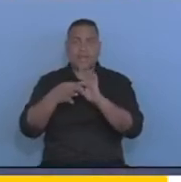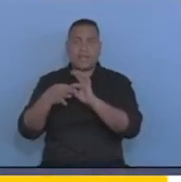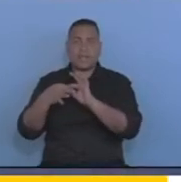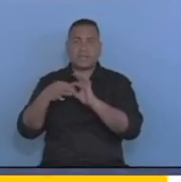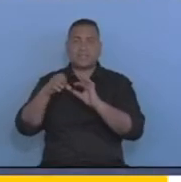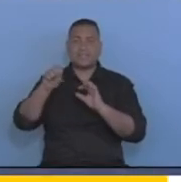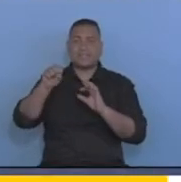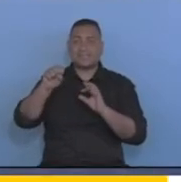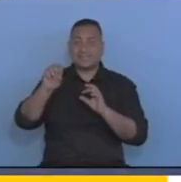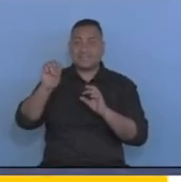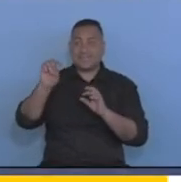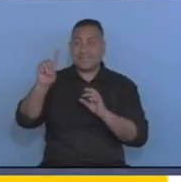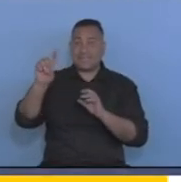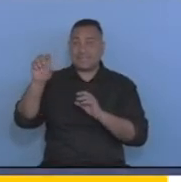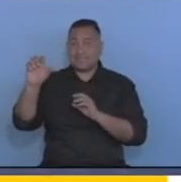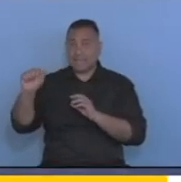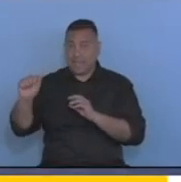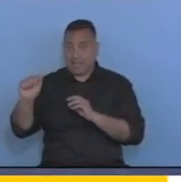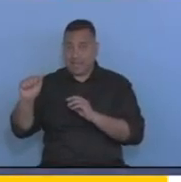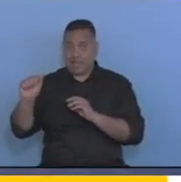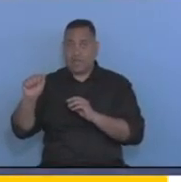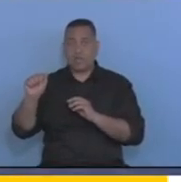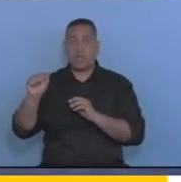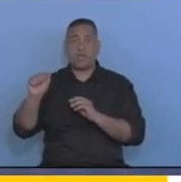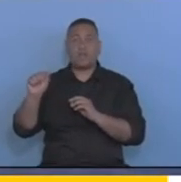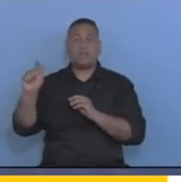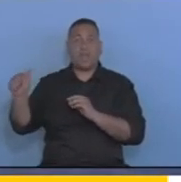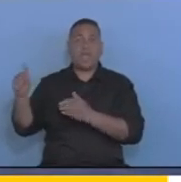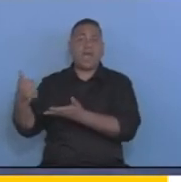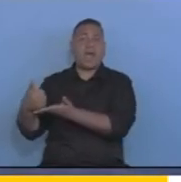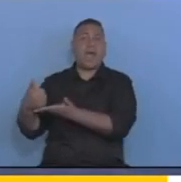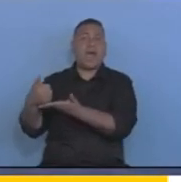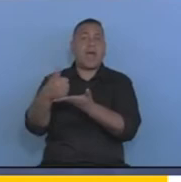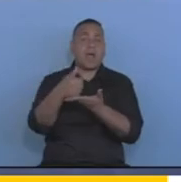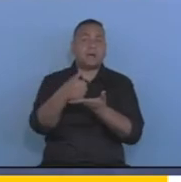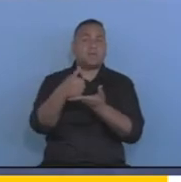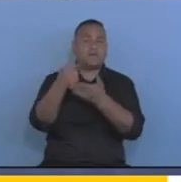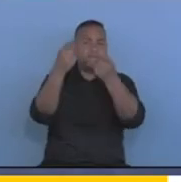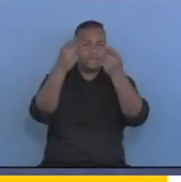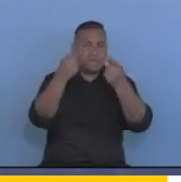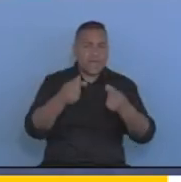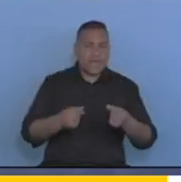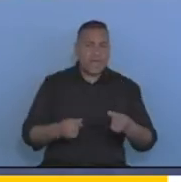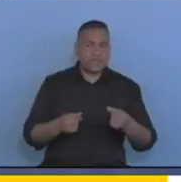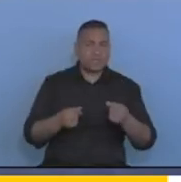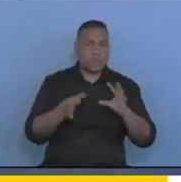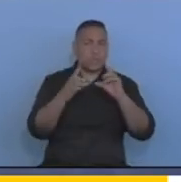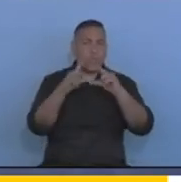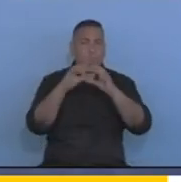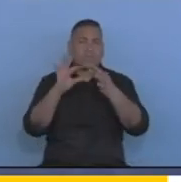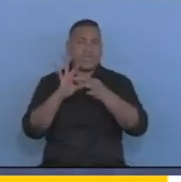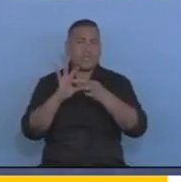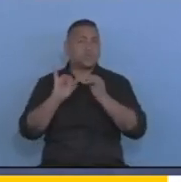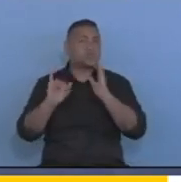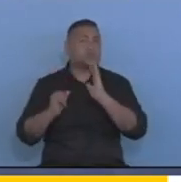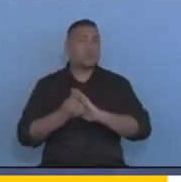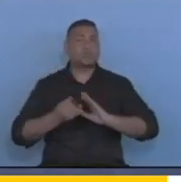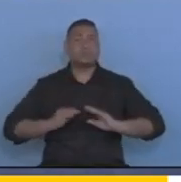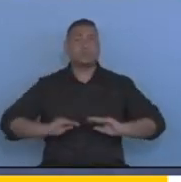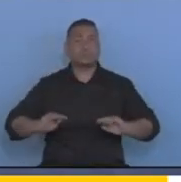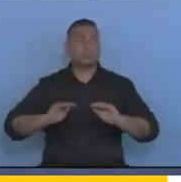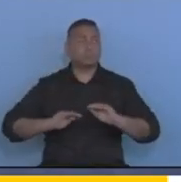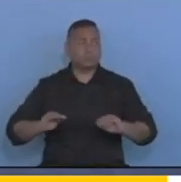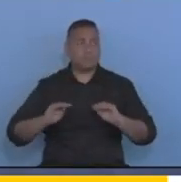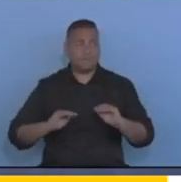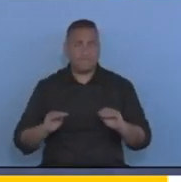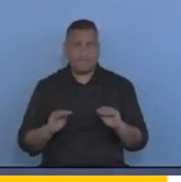where they were going to be helped with finance. Yeah. And Northlink had to just upskill them a little bit. However, Northlink even